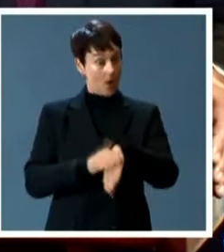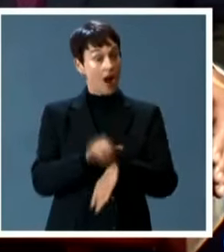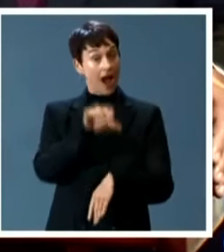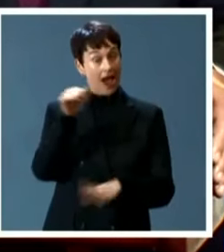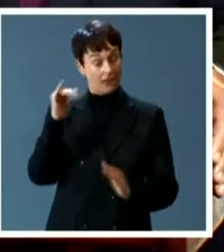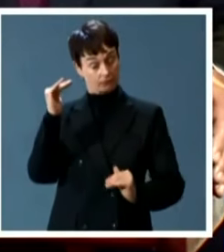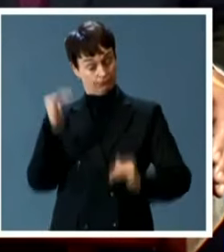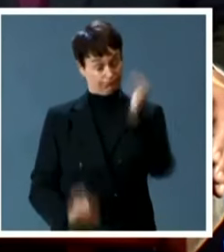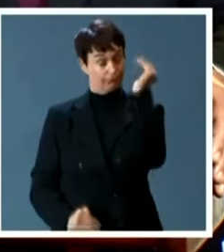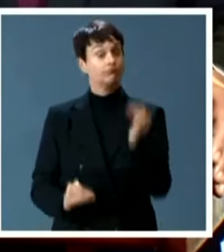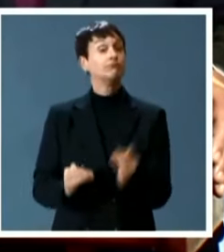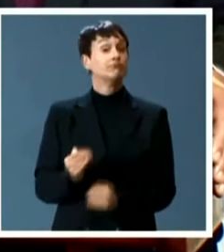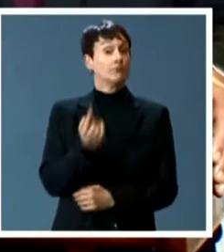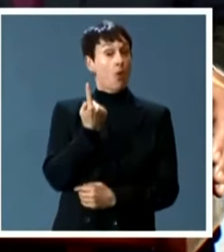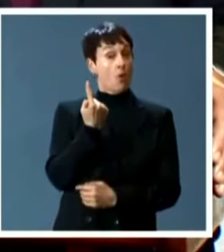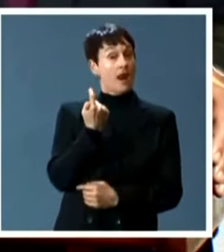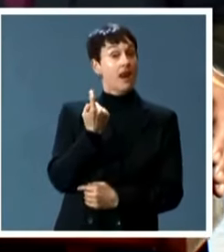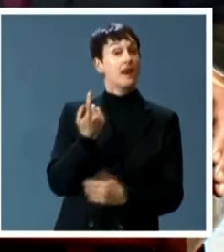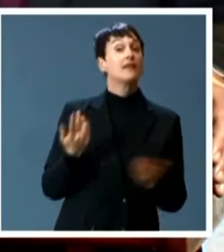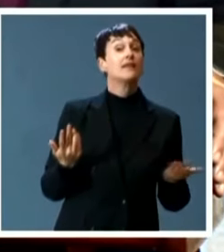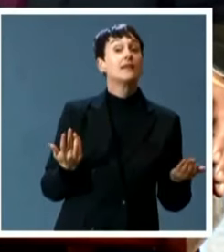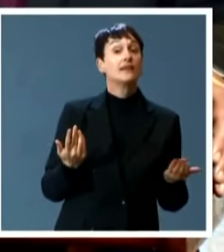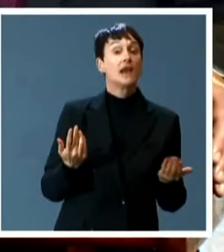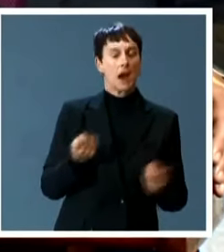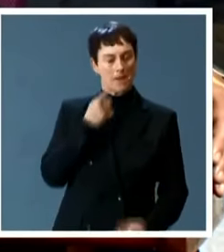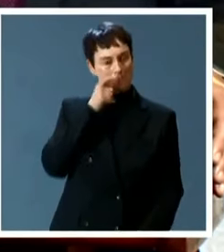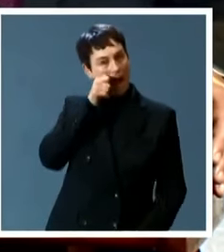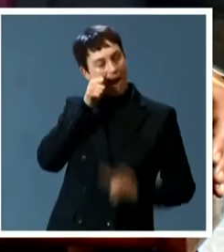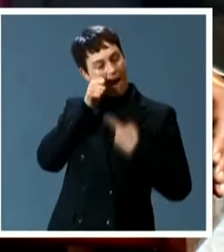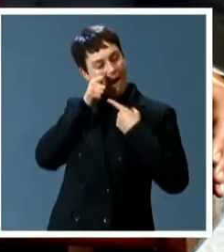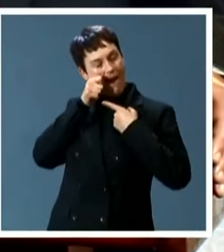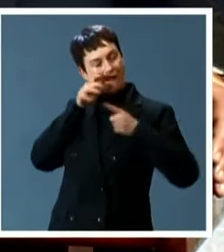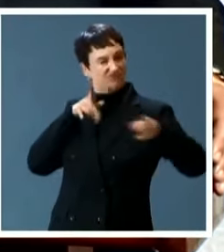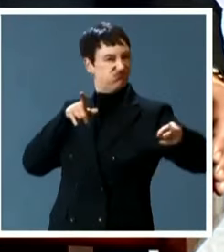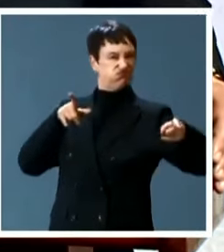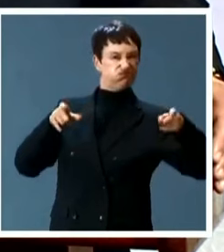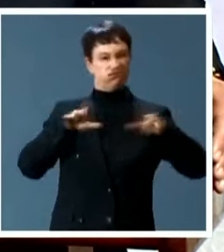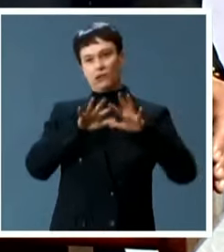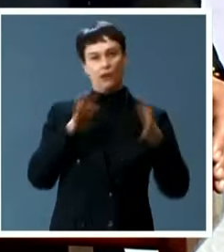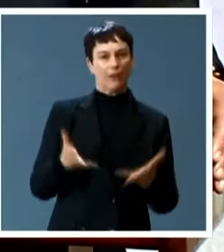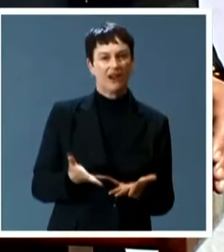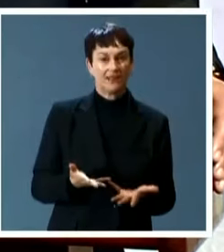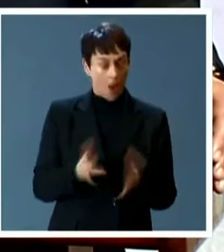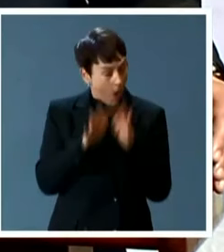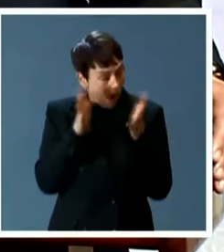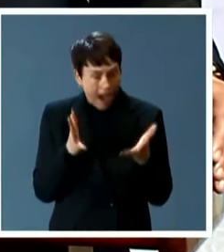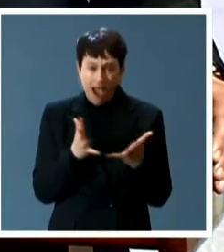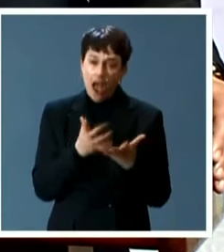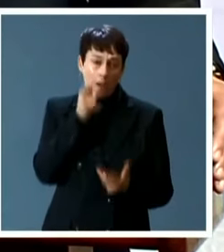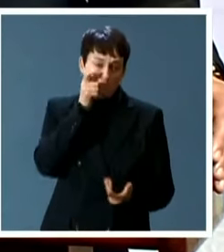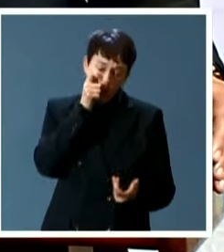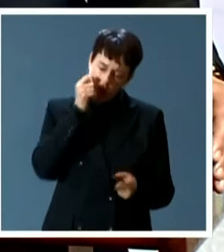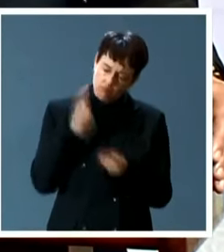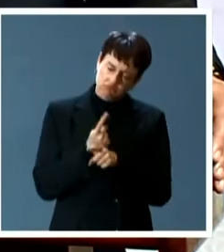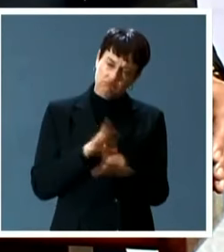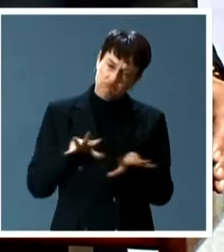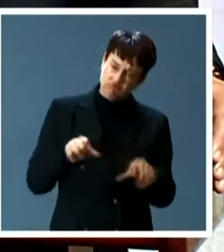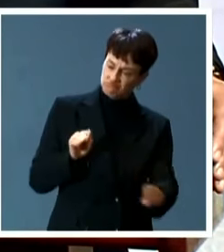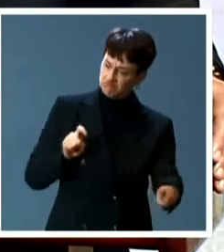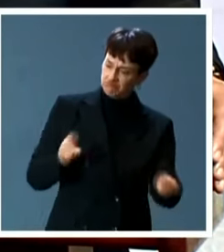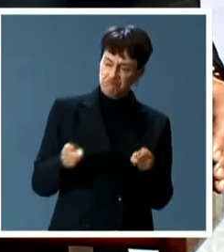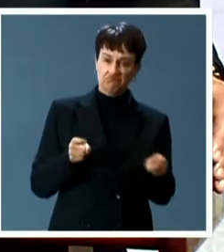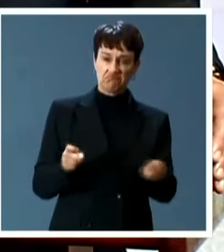inequality in our world, millennia of patriarchy. We live in a male-dominated world with a male-dominated